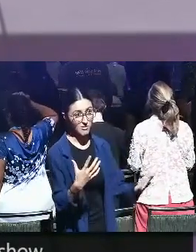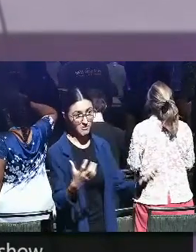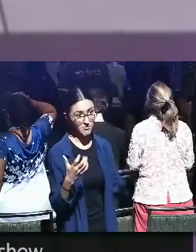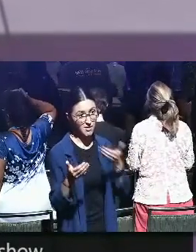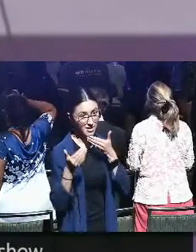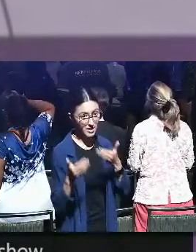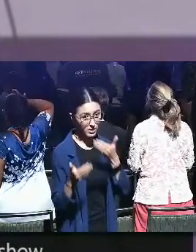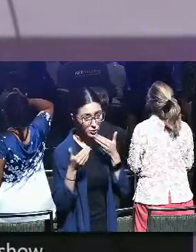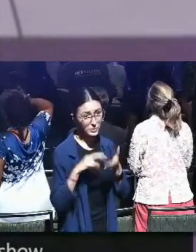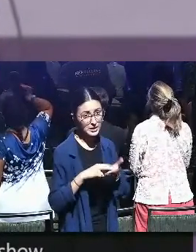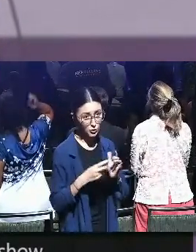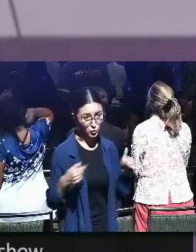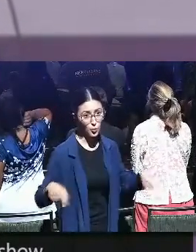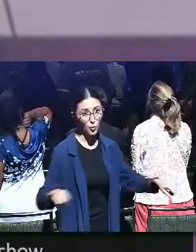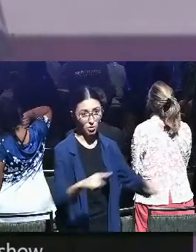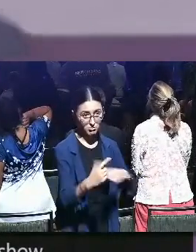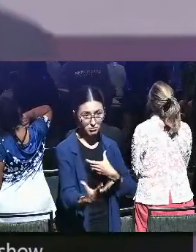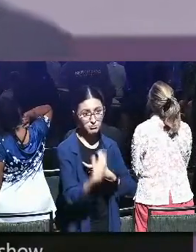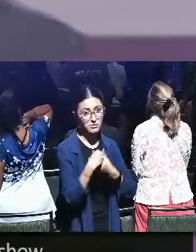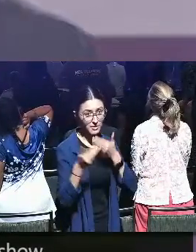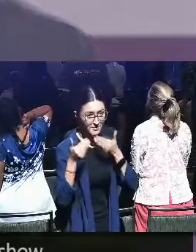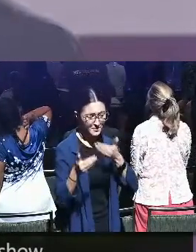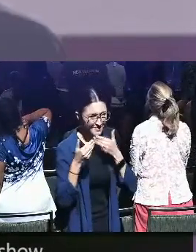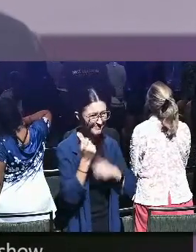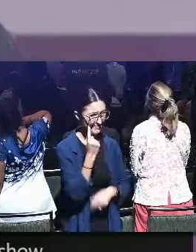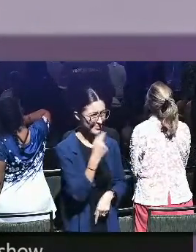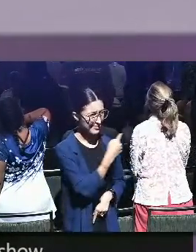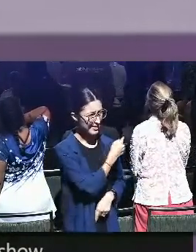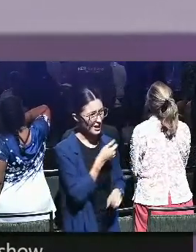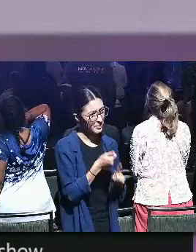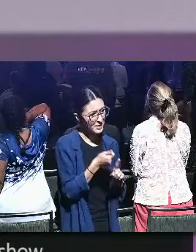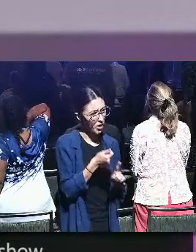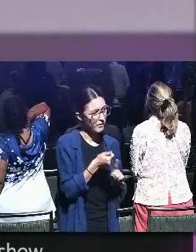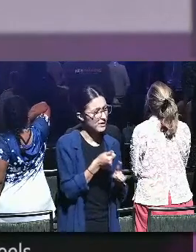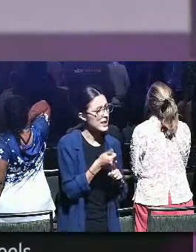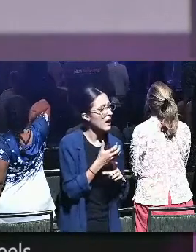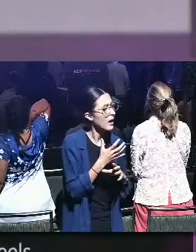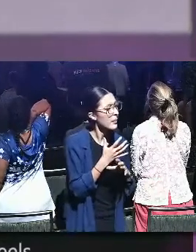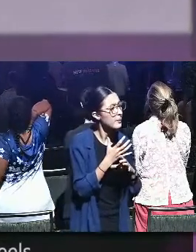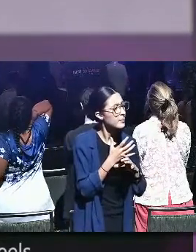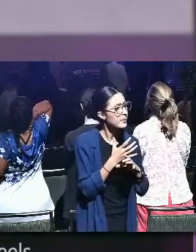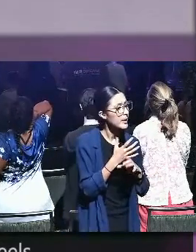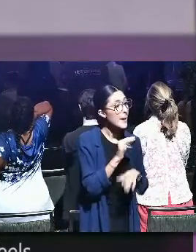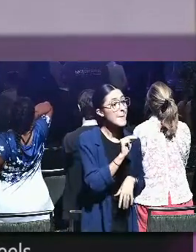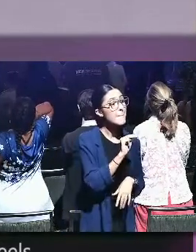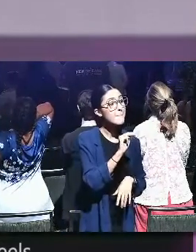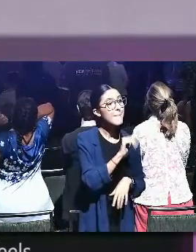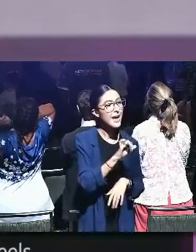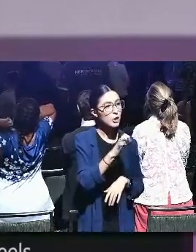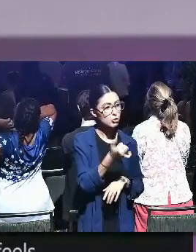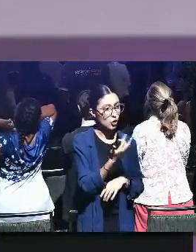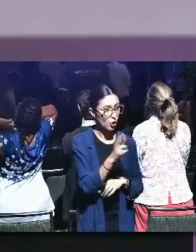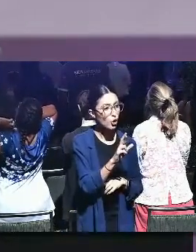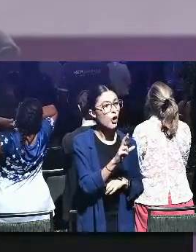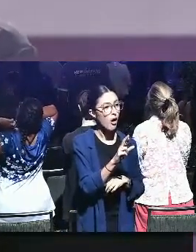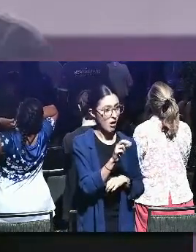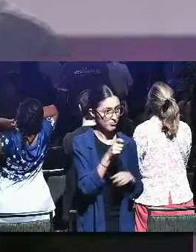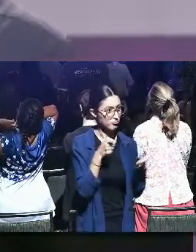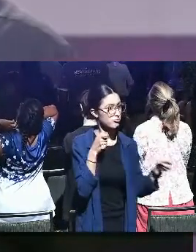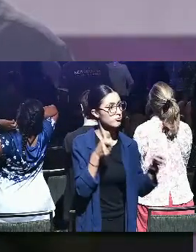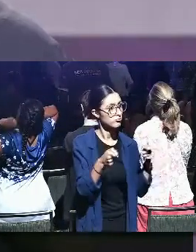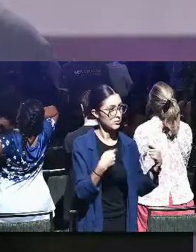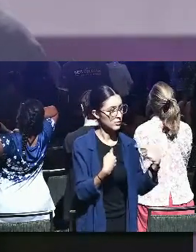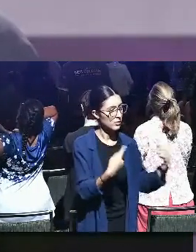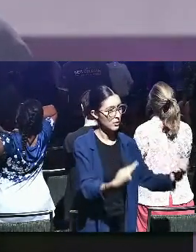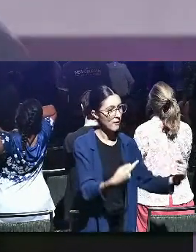has been the mayor of the ICOC, it feels like, for the last 7 years. I've been a disciple for 41